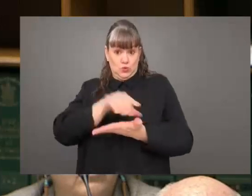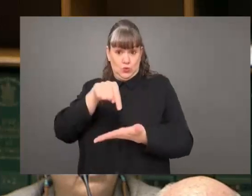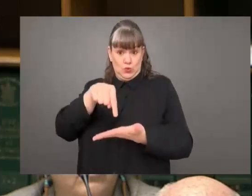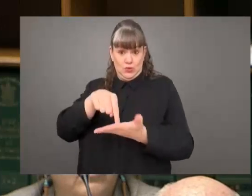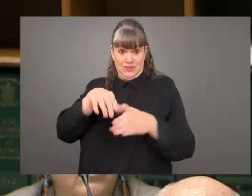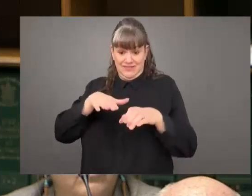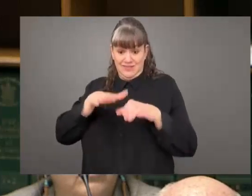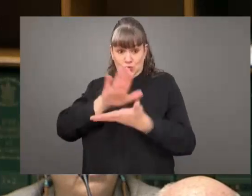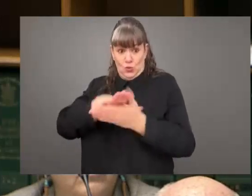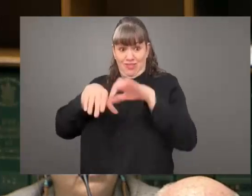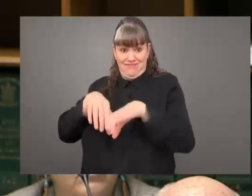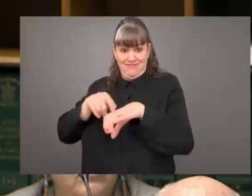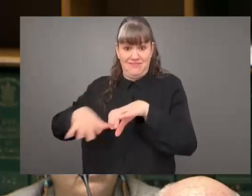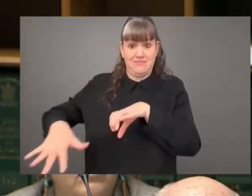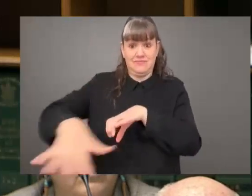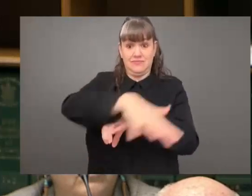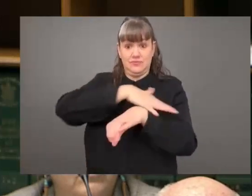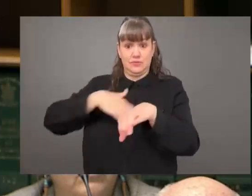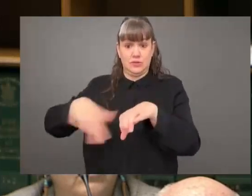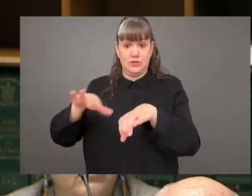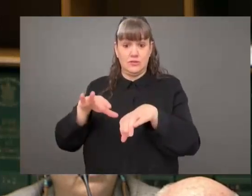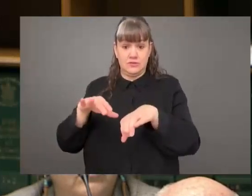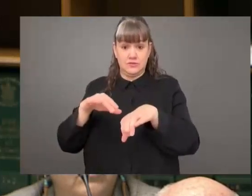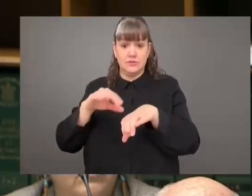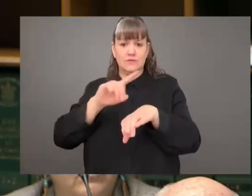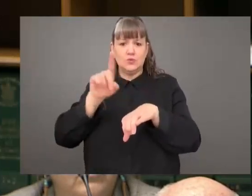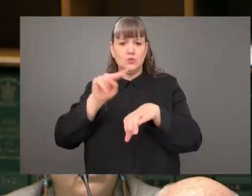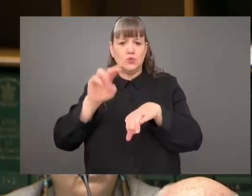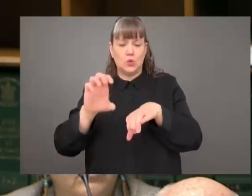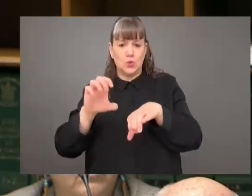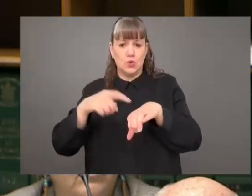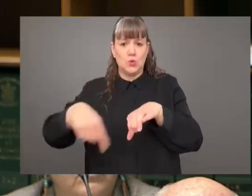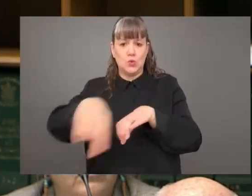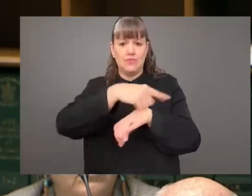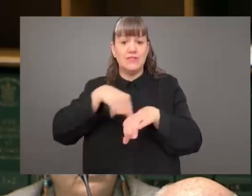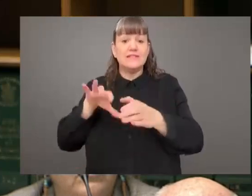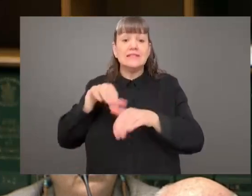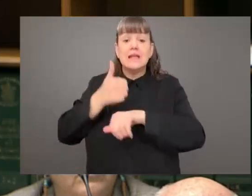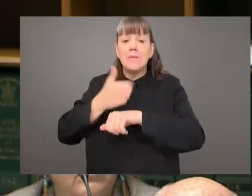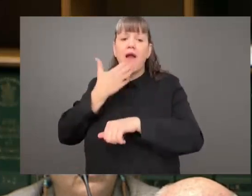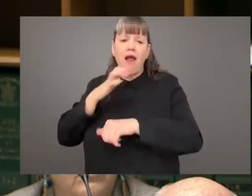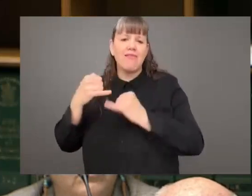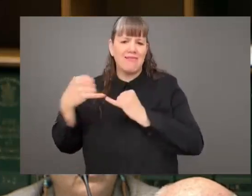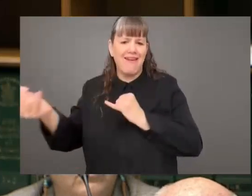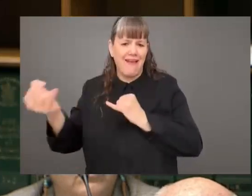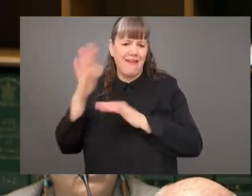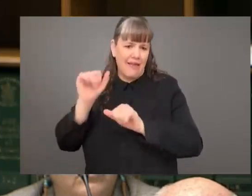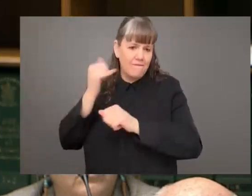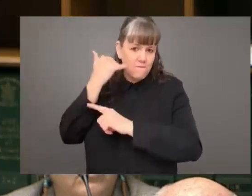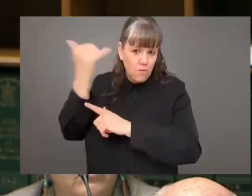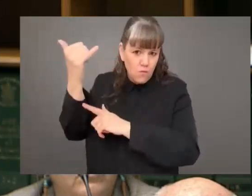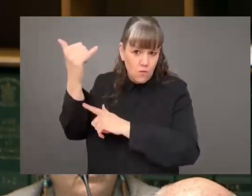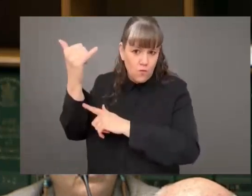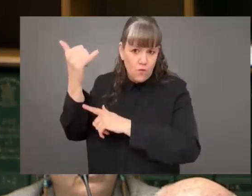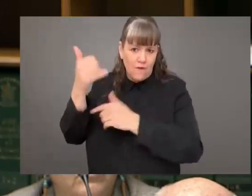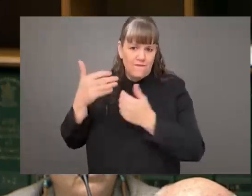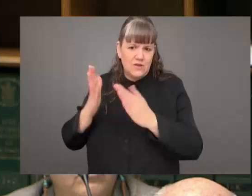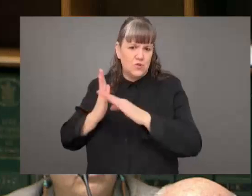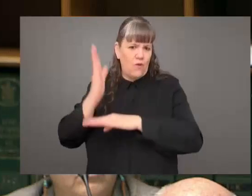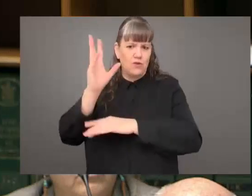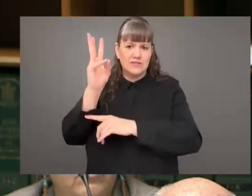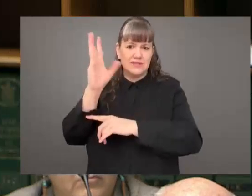call and receive resources and referrals when they're experiencing hate. We all have to stand together to condemn the rise